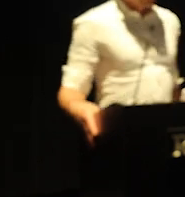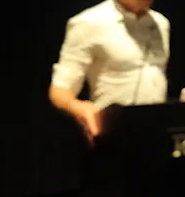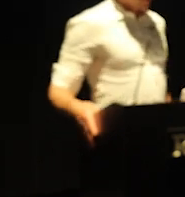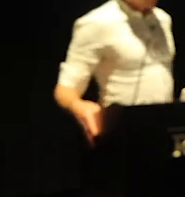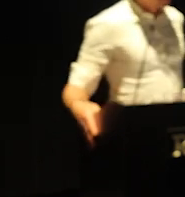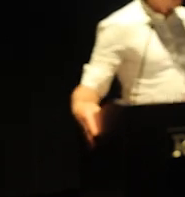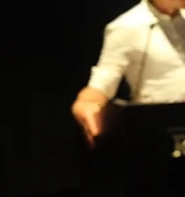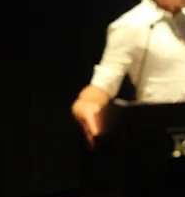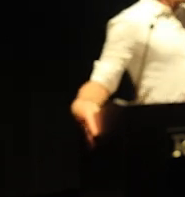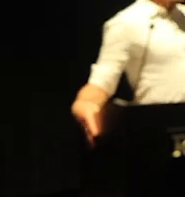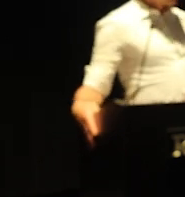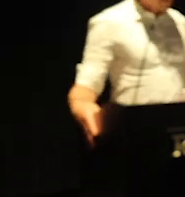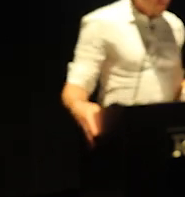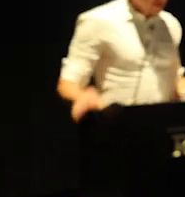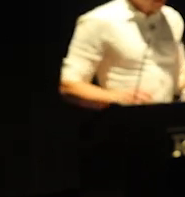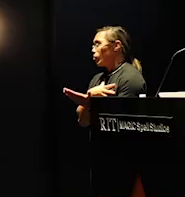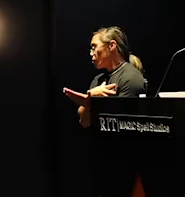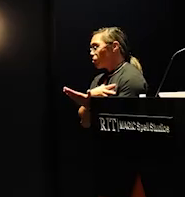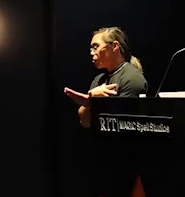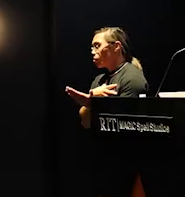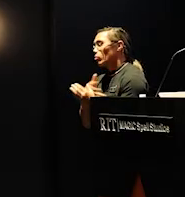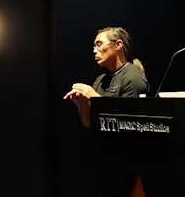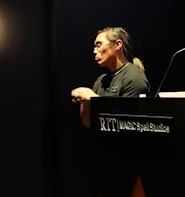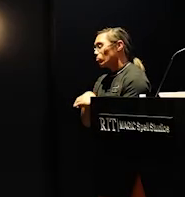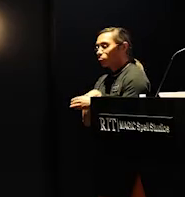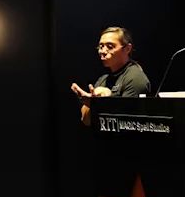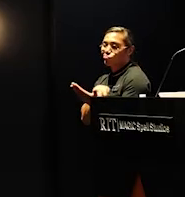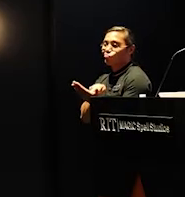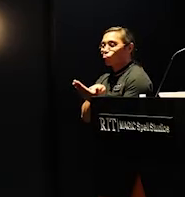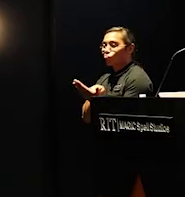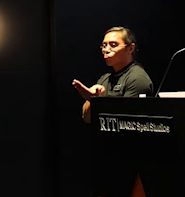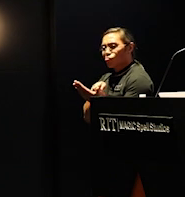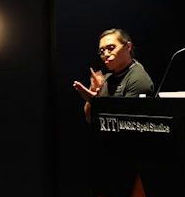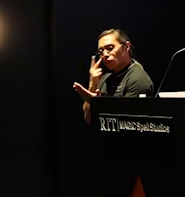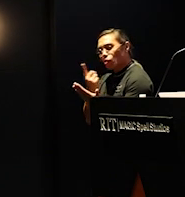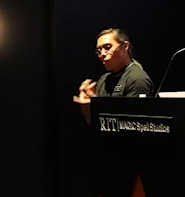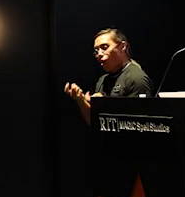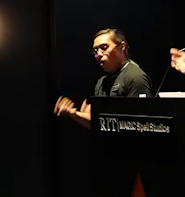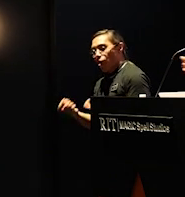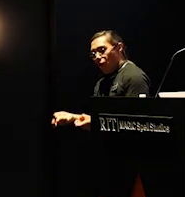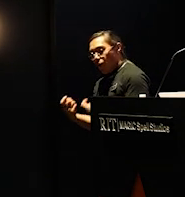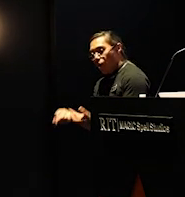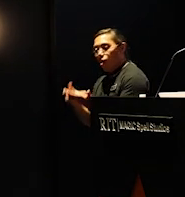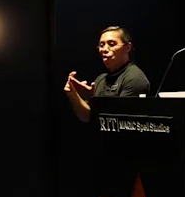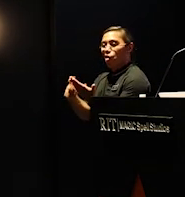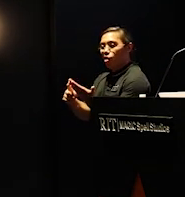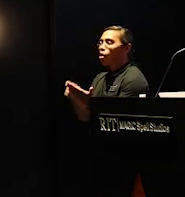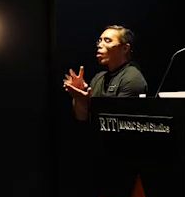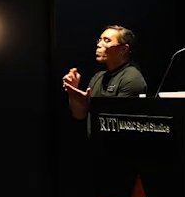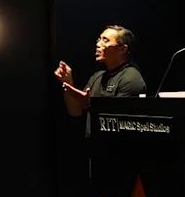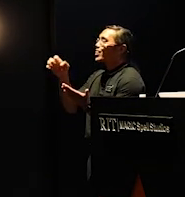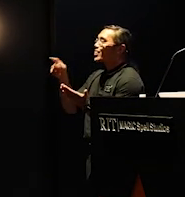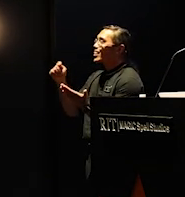this presentation. I could be skiing, but he's skiing, and he's like going down the mountain. And it says like the text like, you can't buy happiness, but